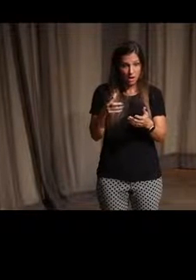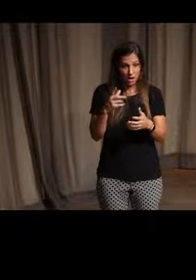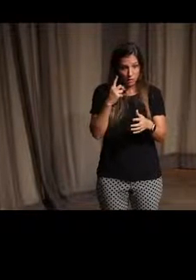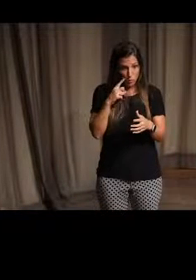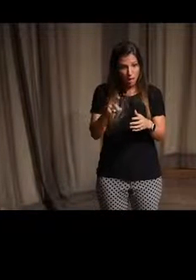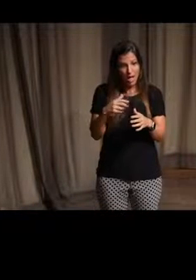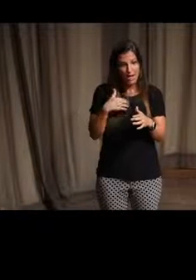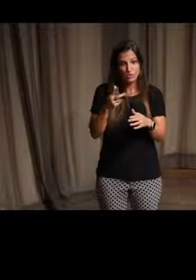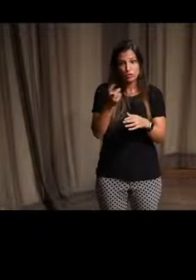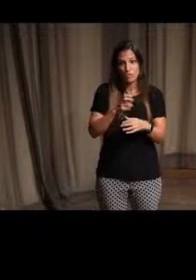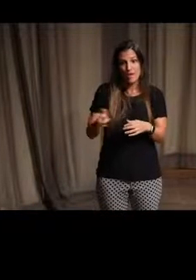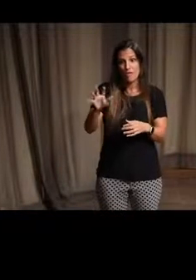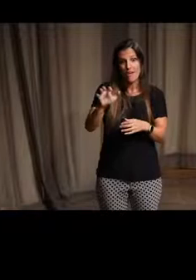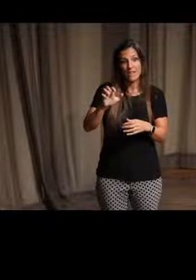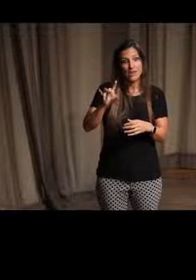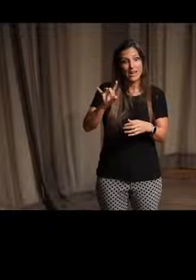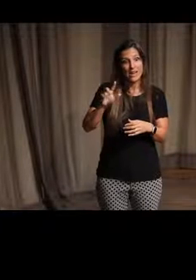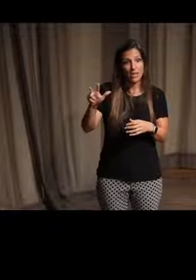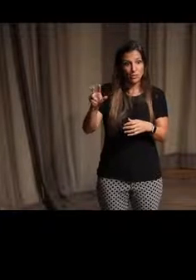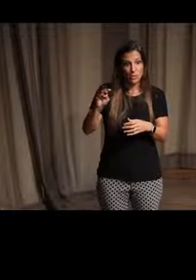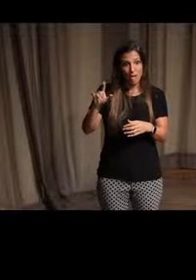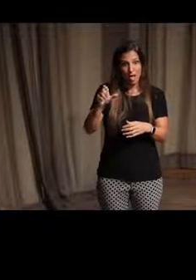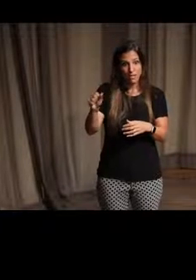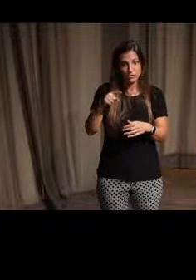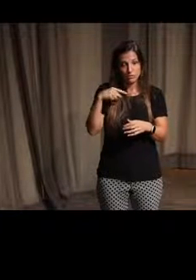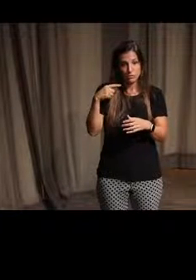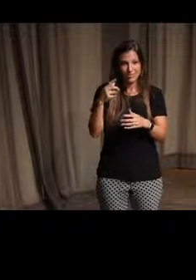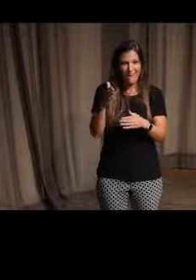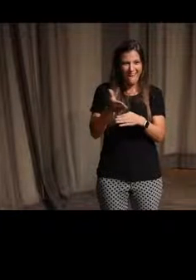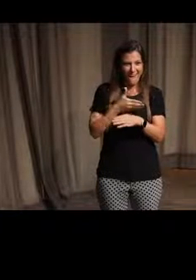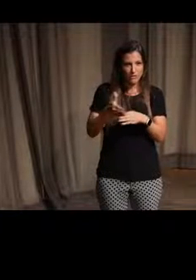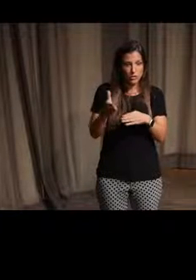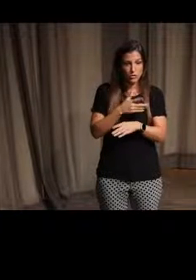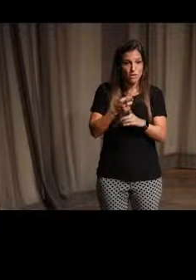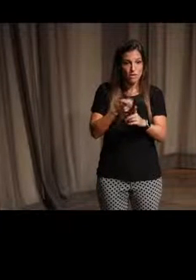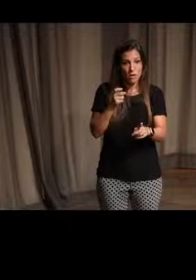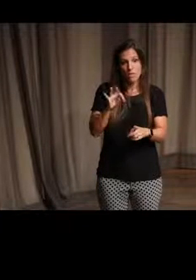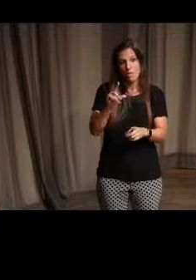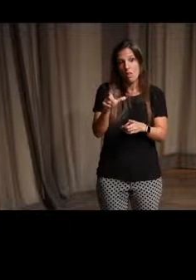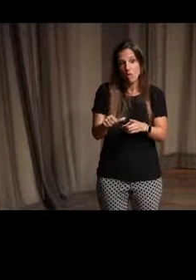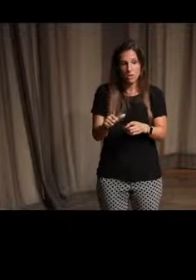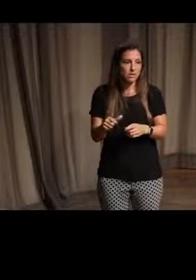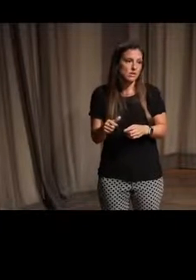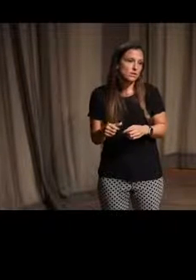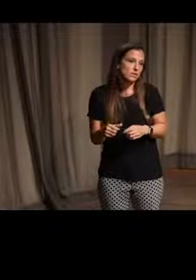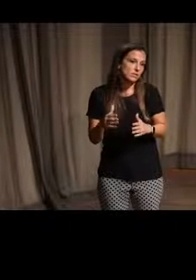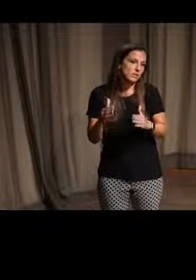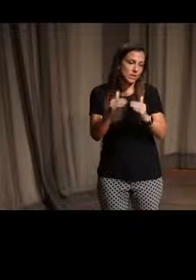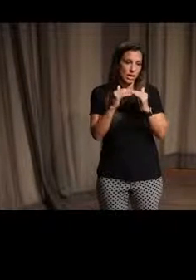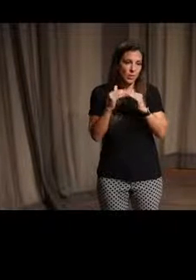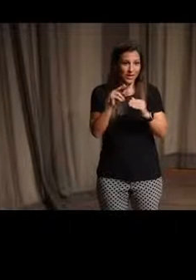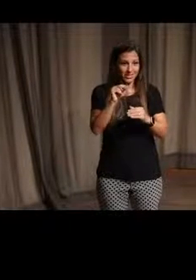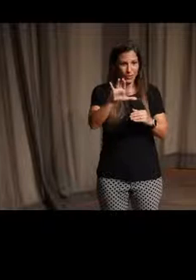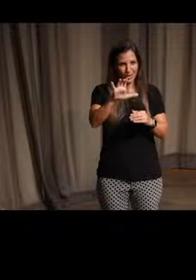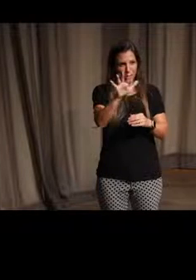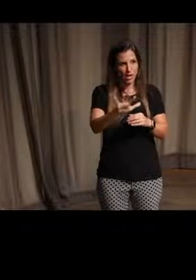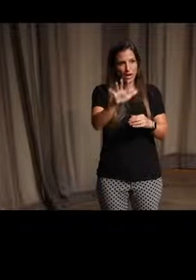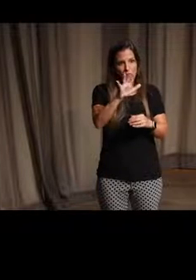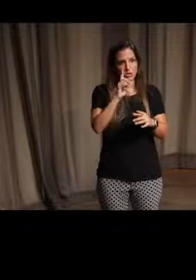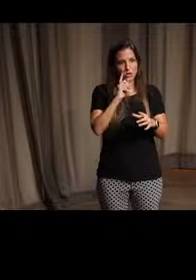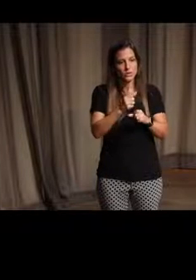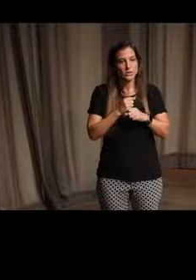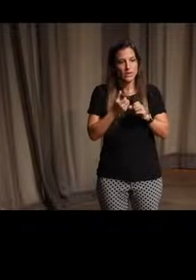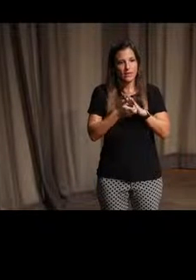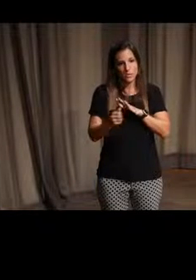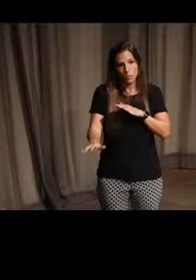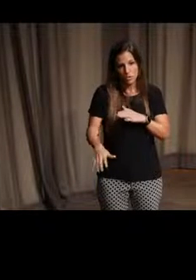travel 583 miles on average from Florida, and that's the equivalent to North Carolina, to receive